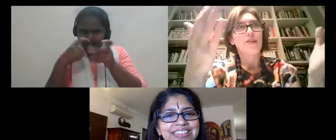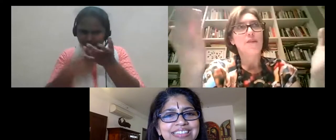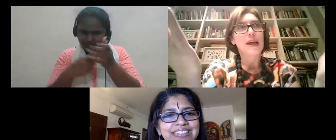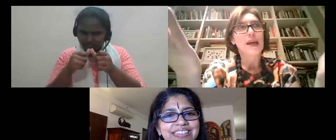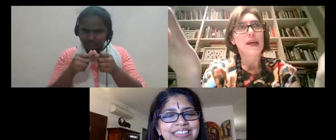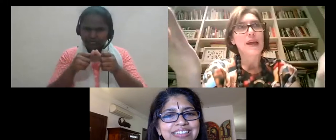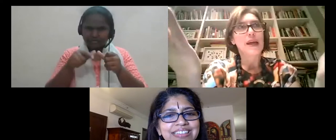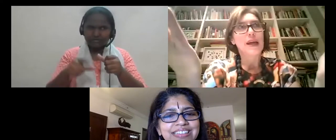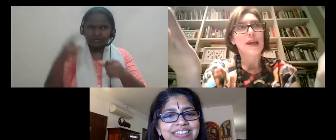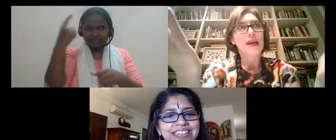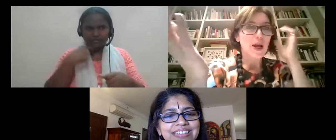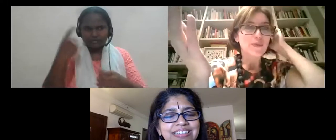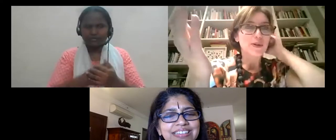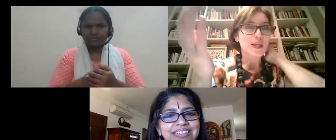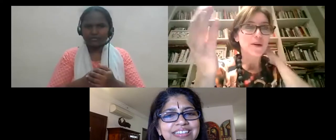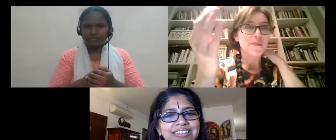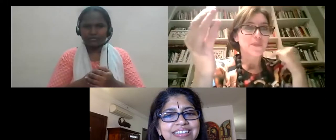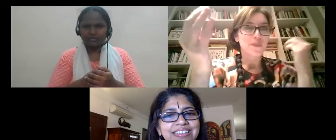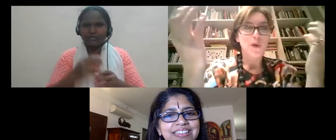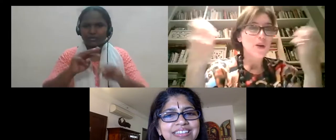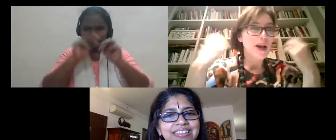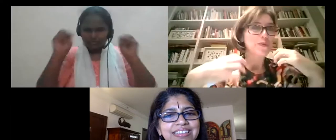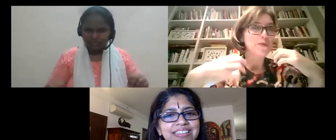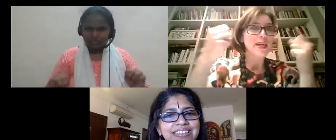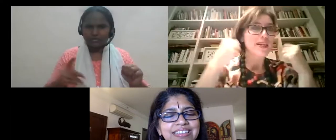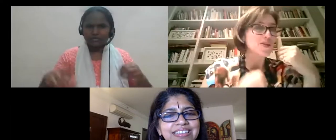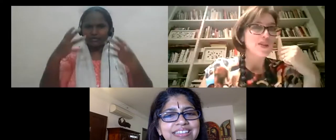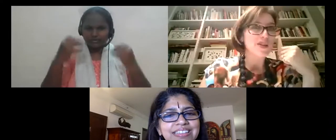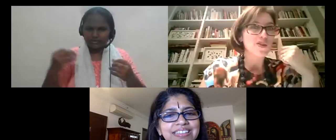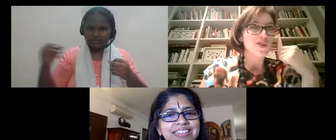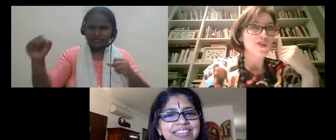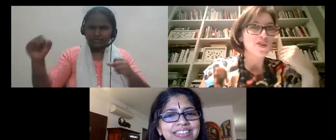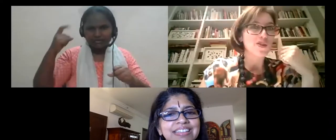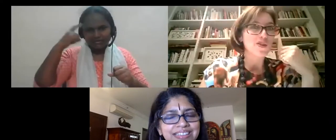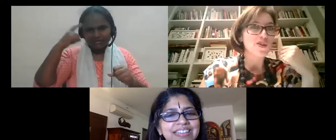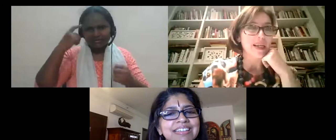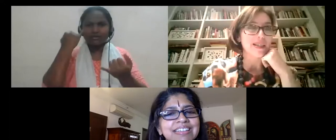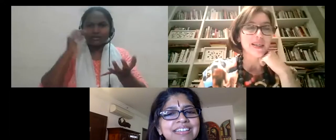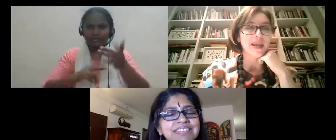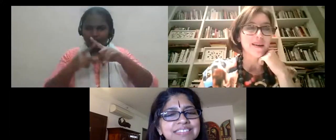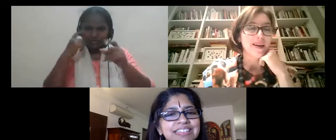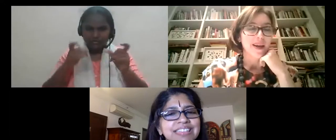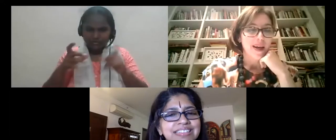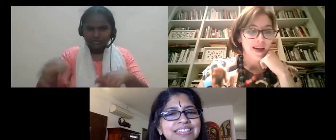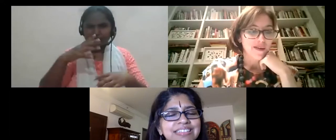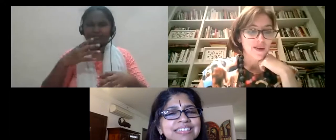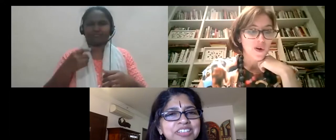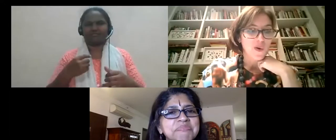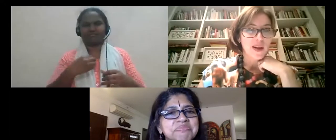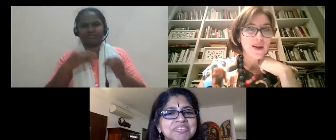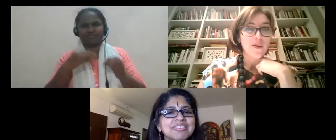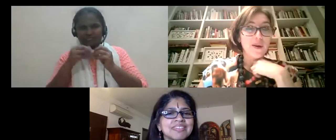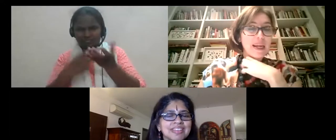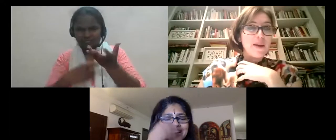in the face of a contemporary art museum, well, you have to bring it into the institution and embrace it, and you